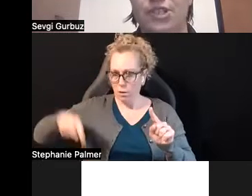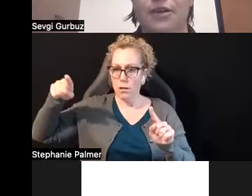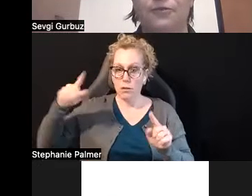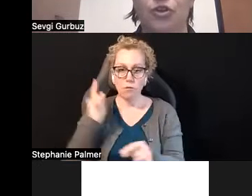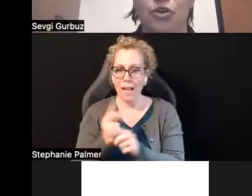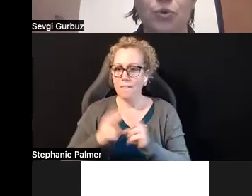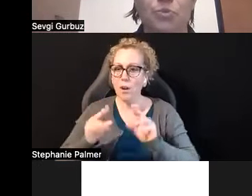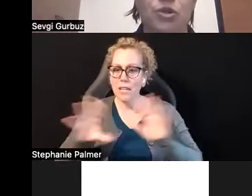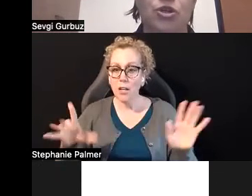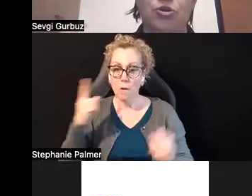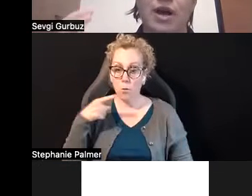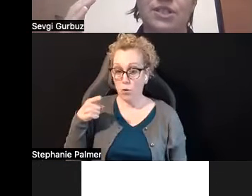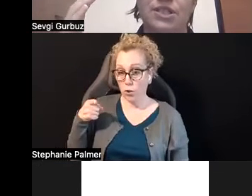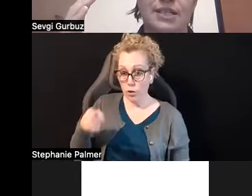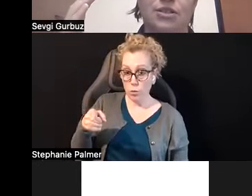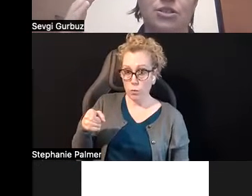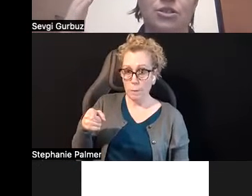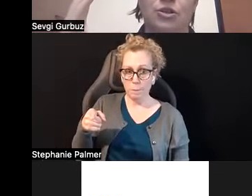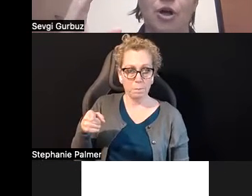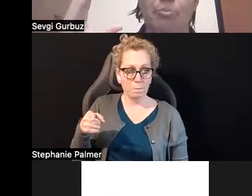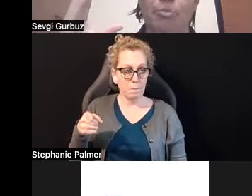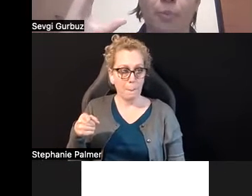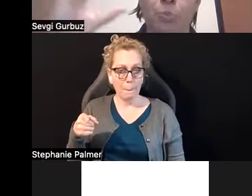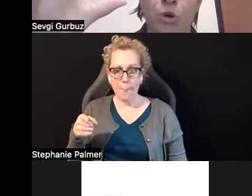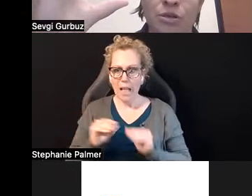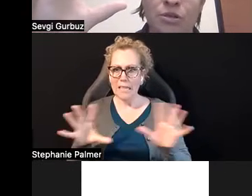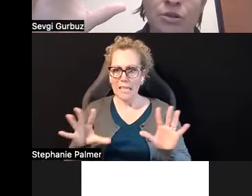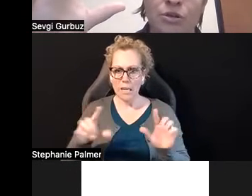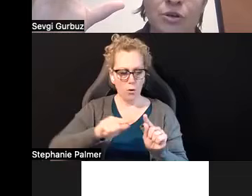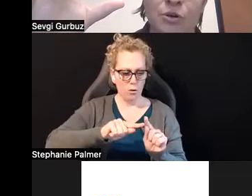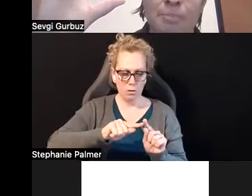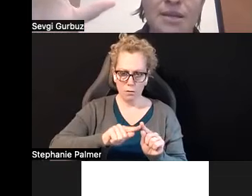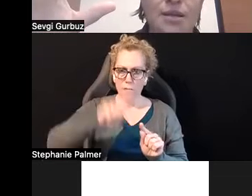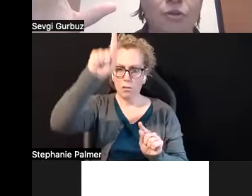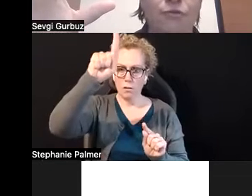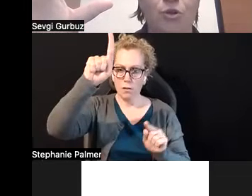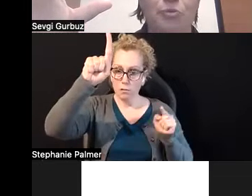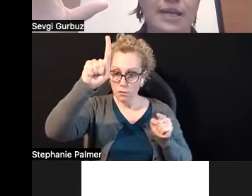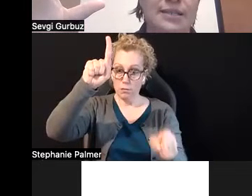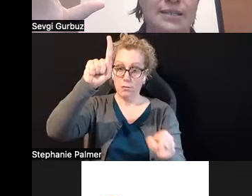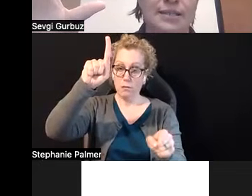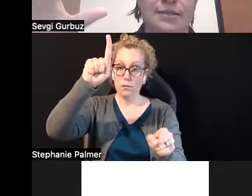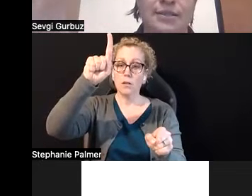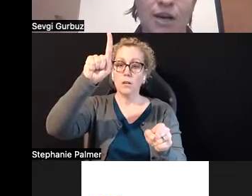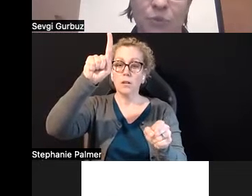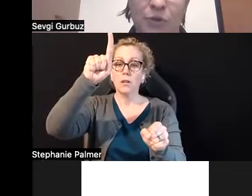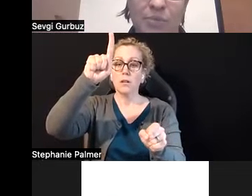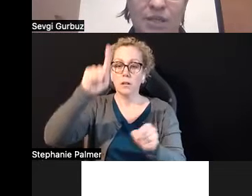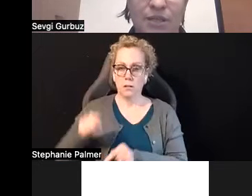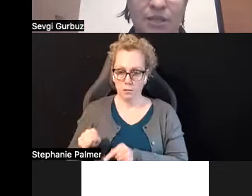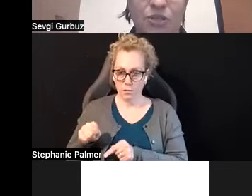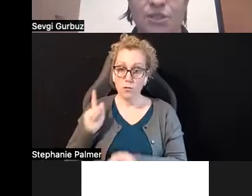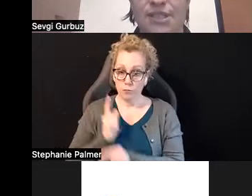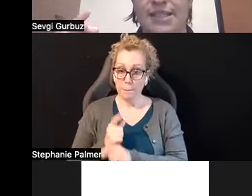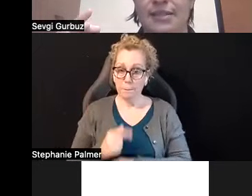of the sign for you, you have a distinct upward peak followed by a distinct downward